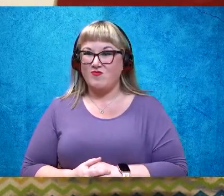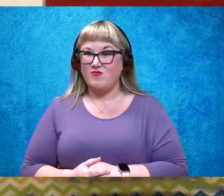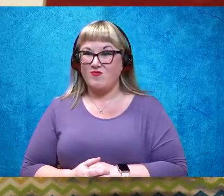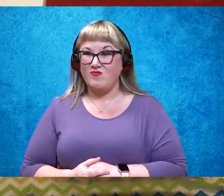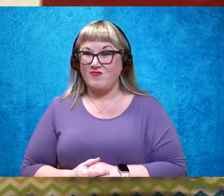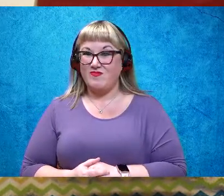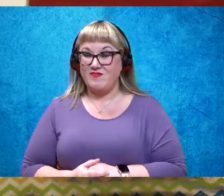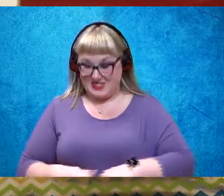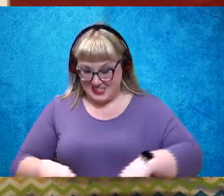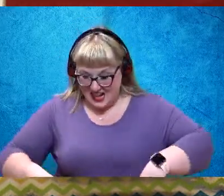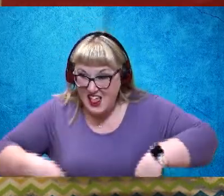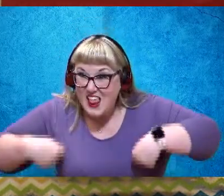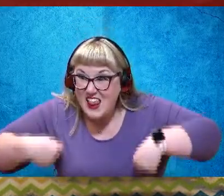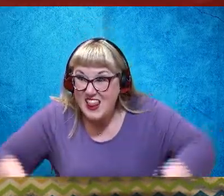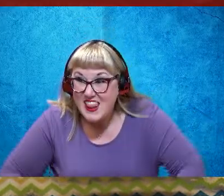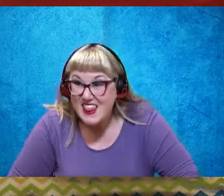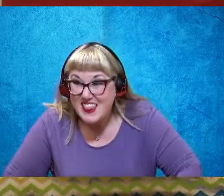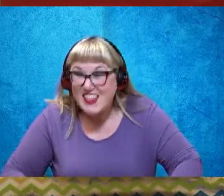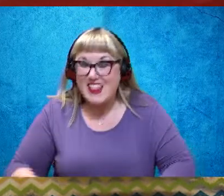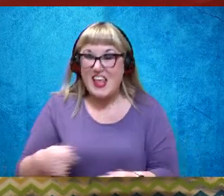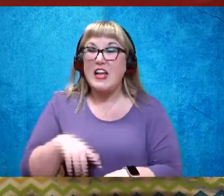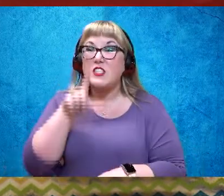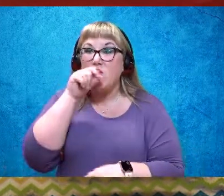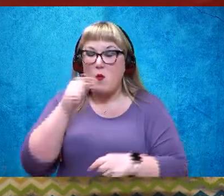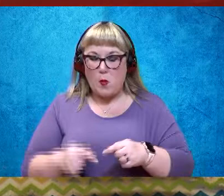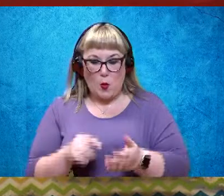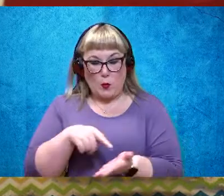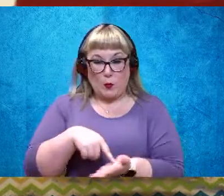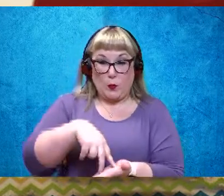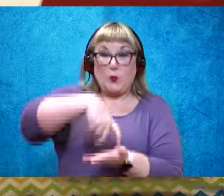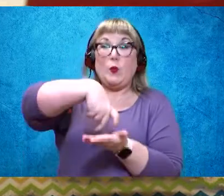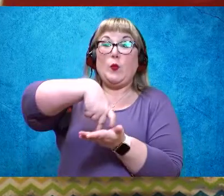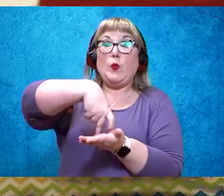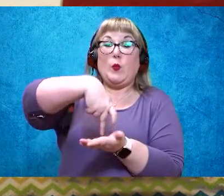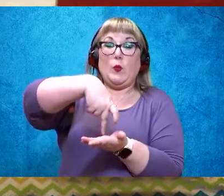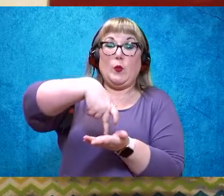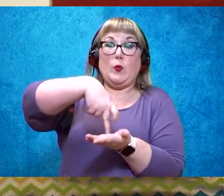the legs of a heron,